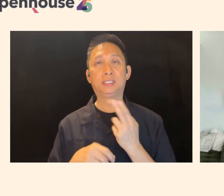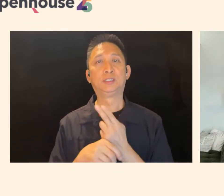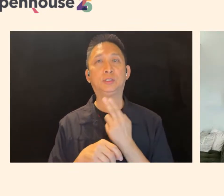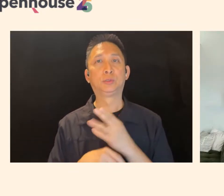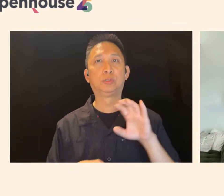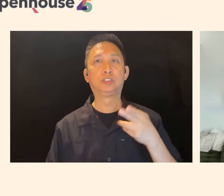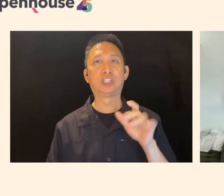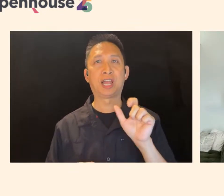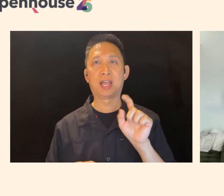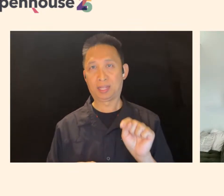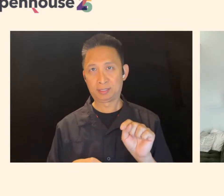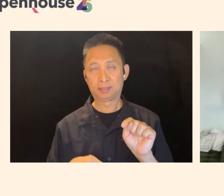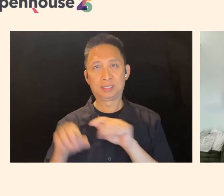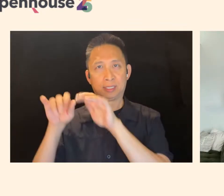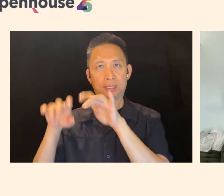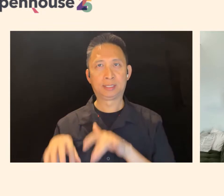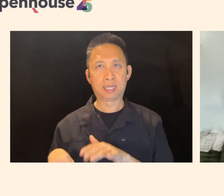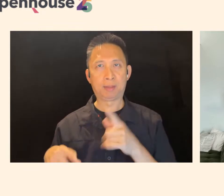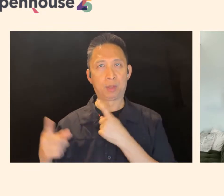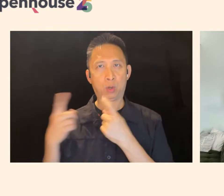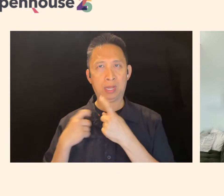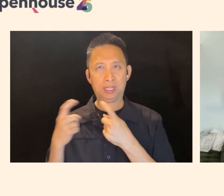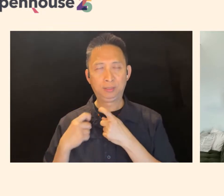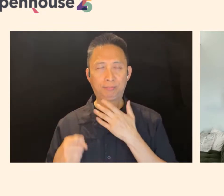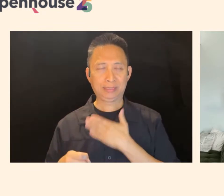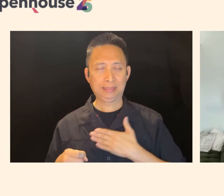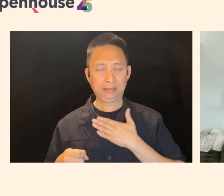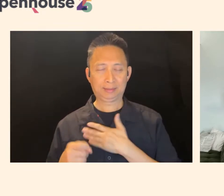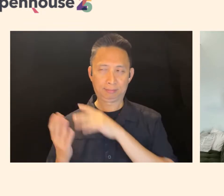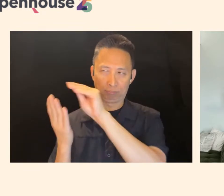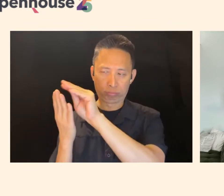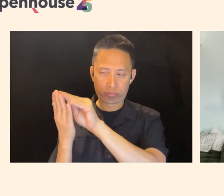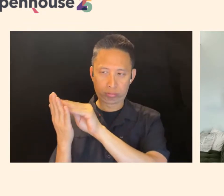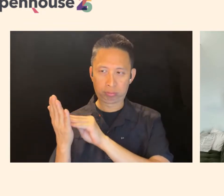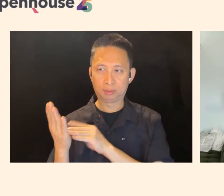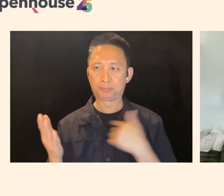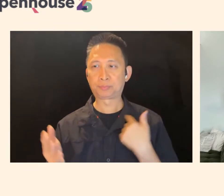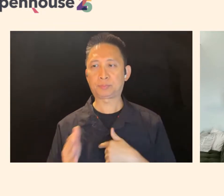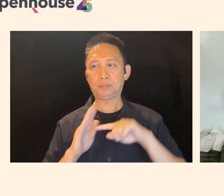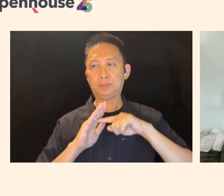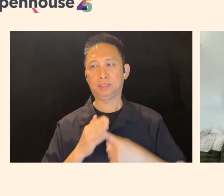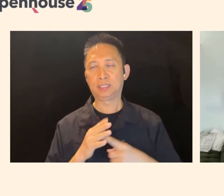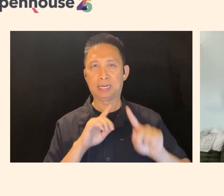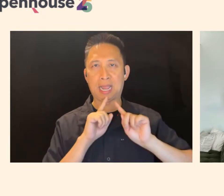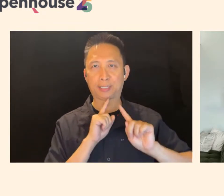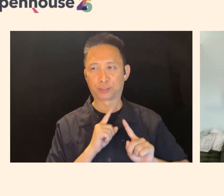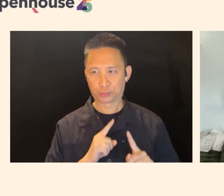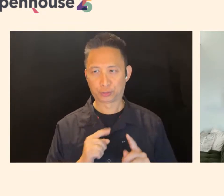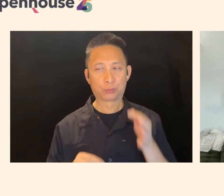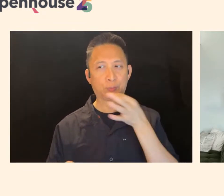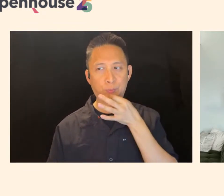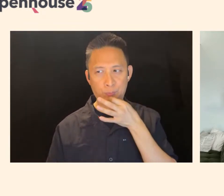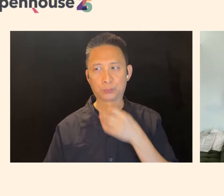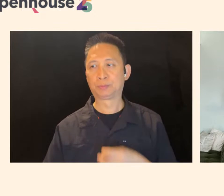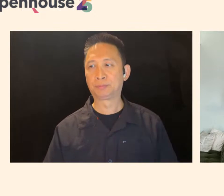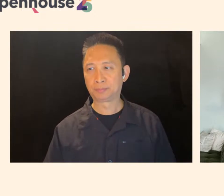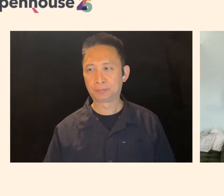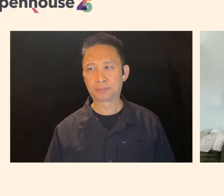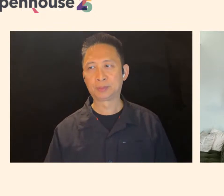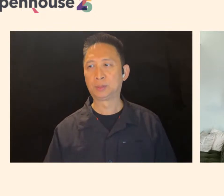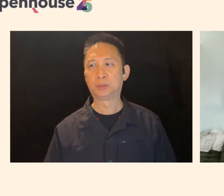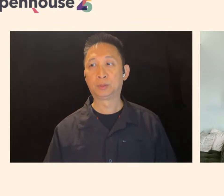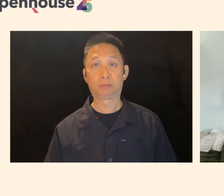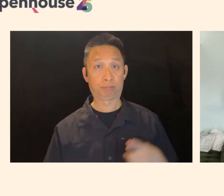feature. Please type your inquiries into the chat. We will begin to answer those questions. Your active participation is